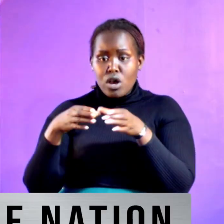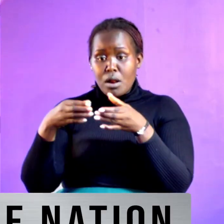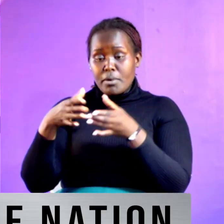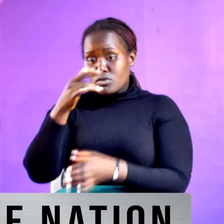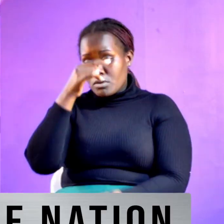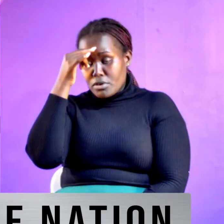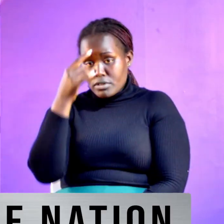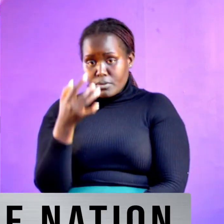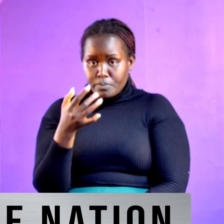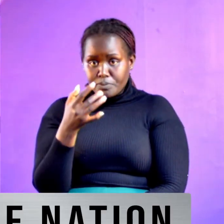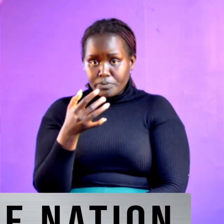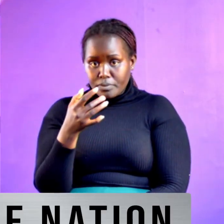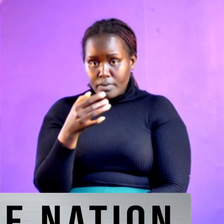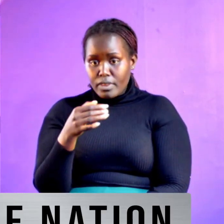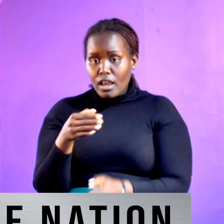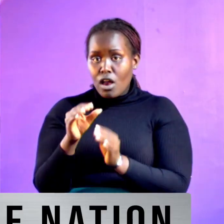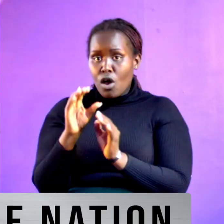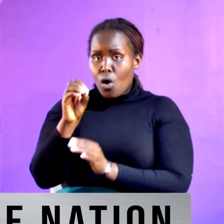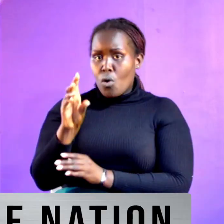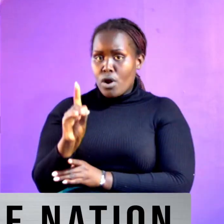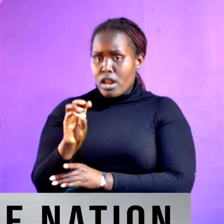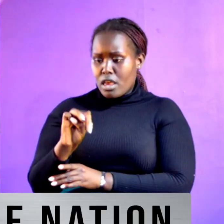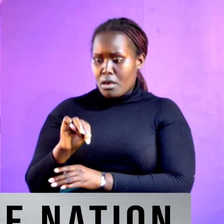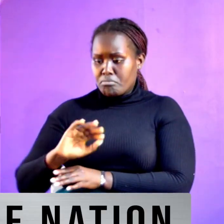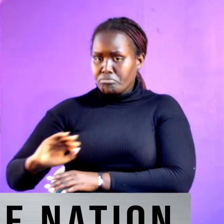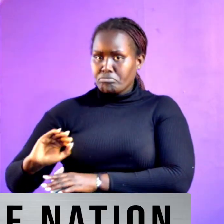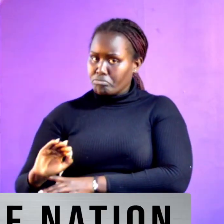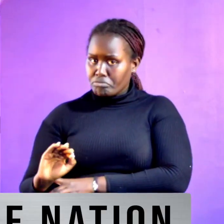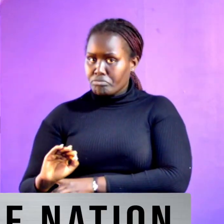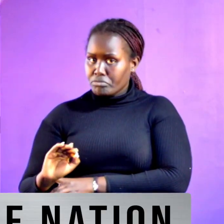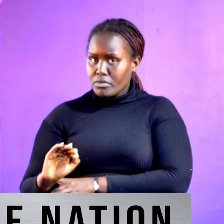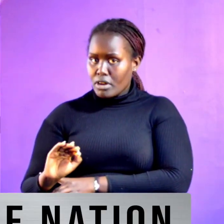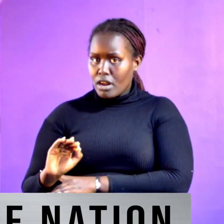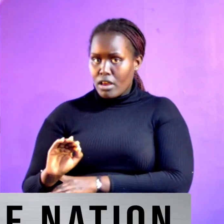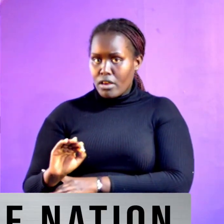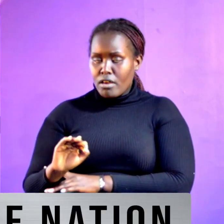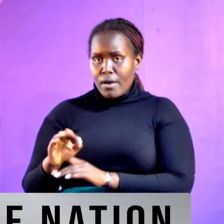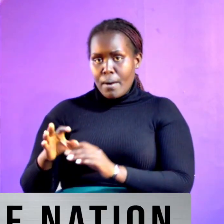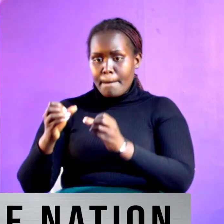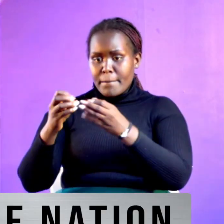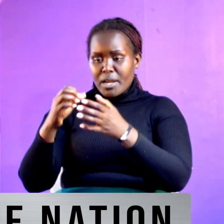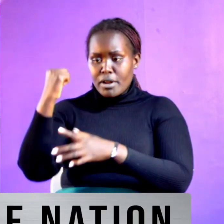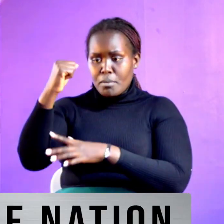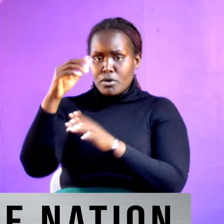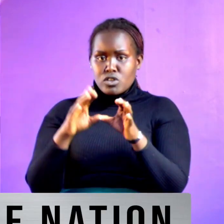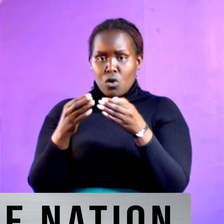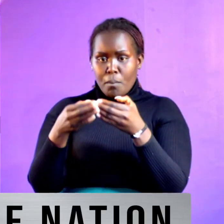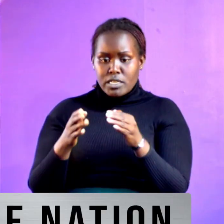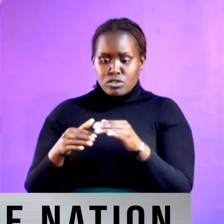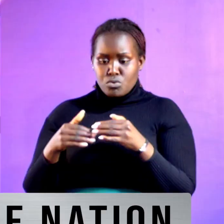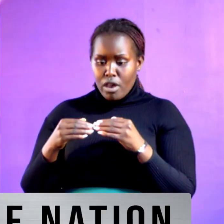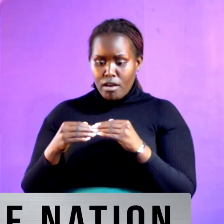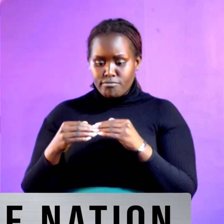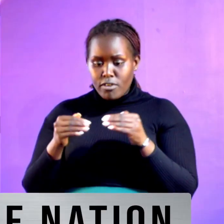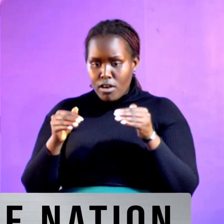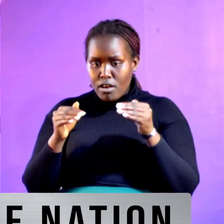Because, leave alone the ODM, most political parties now, as we are approaching elections, are working